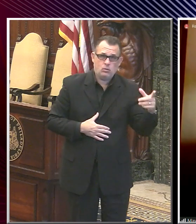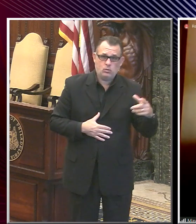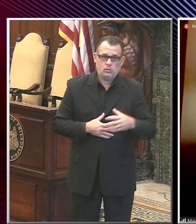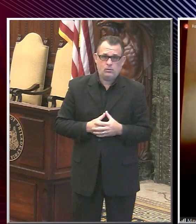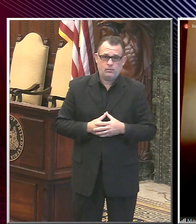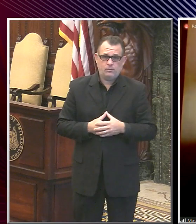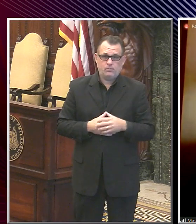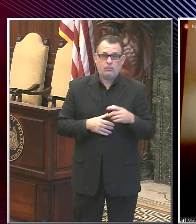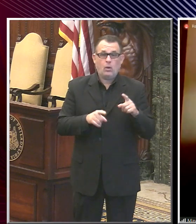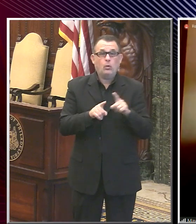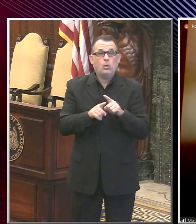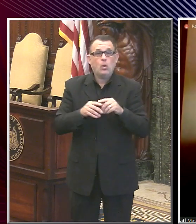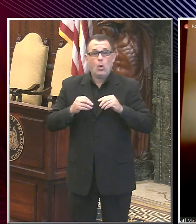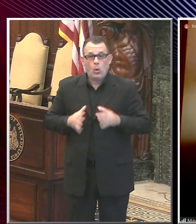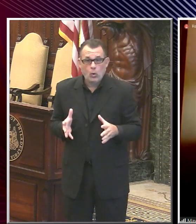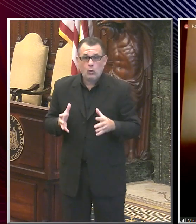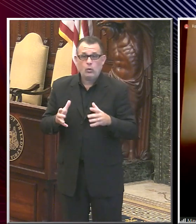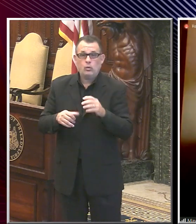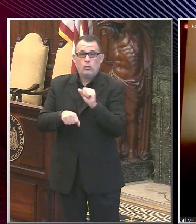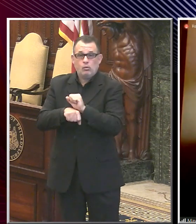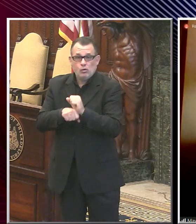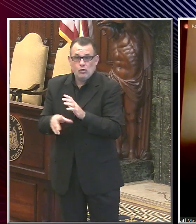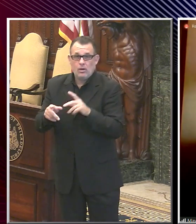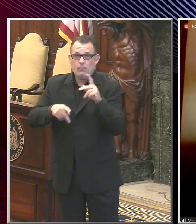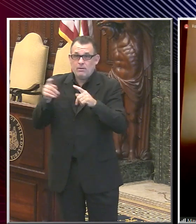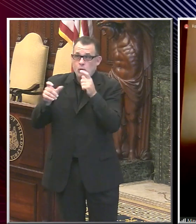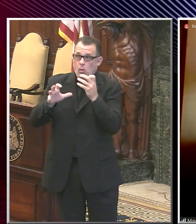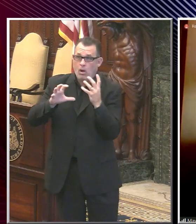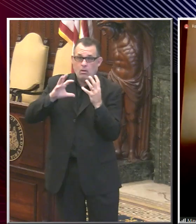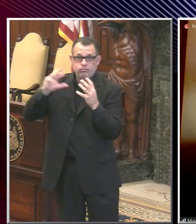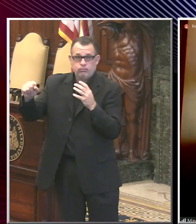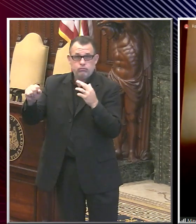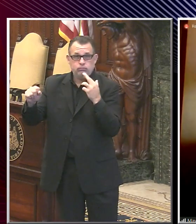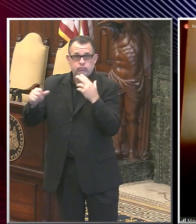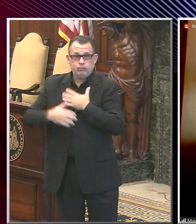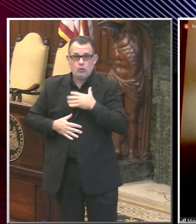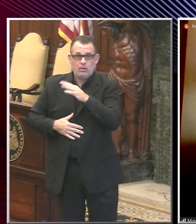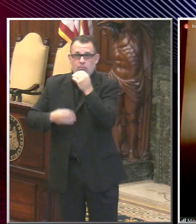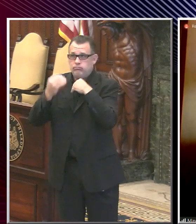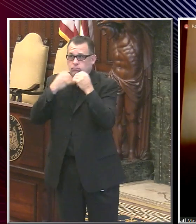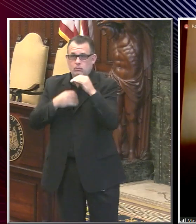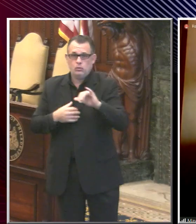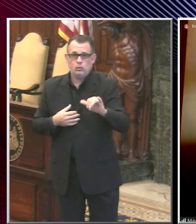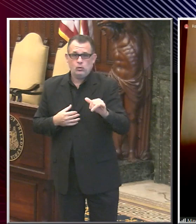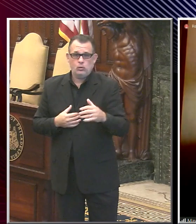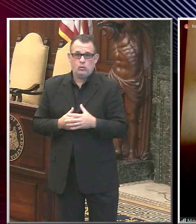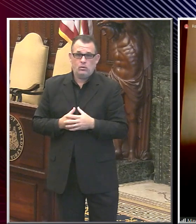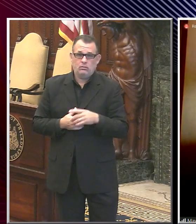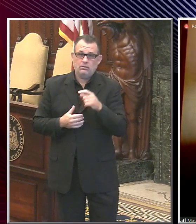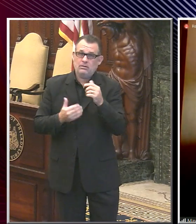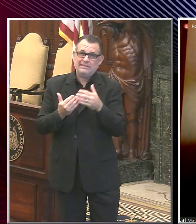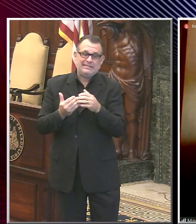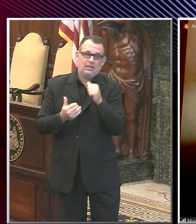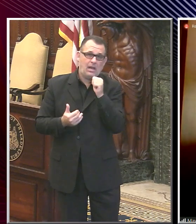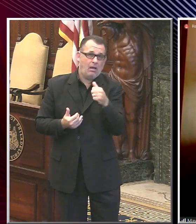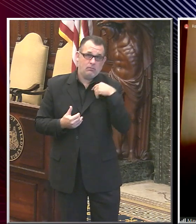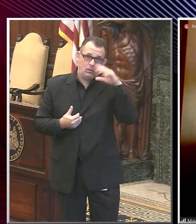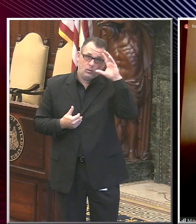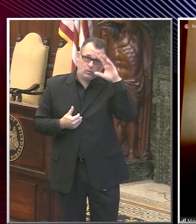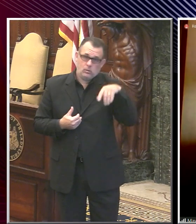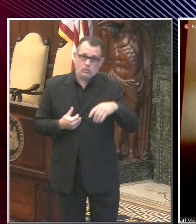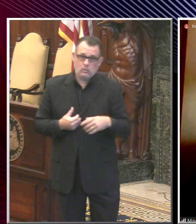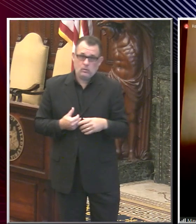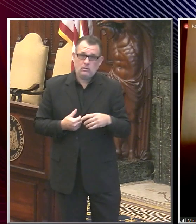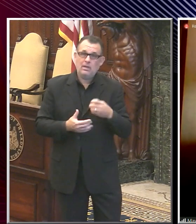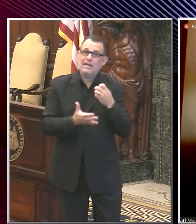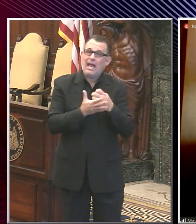that owners, employees, and patrons have shown over the past 5 months. I know it hasn't been easy. The economic impact on